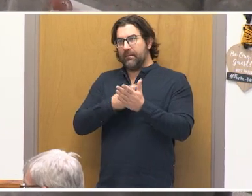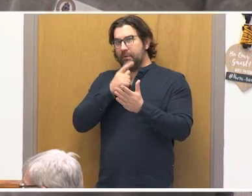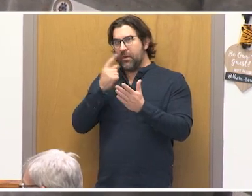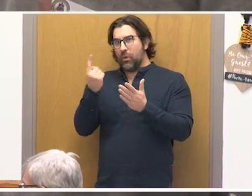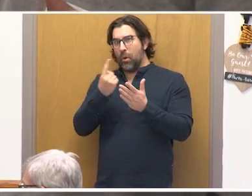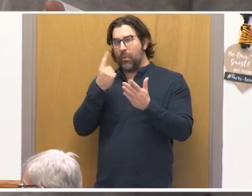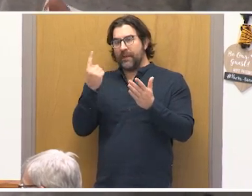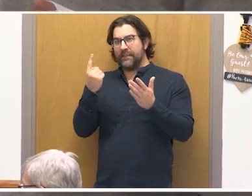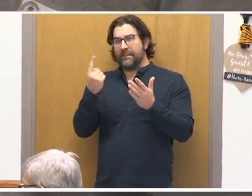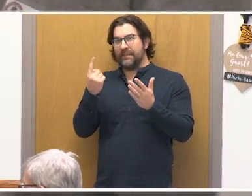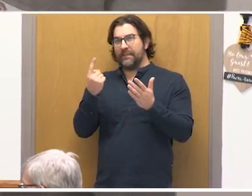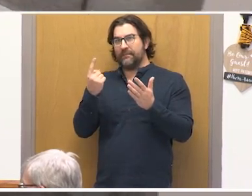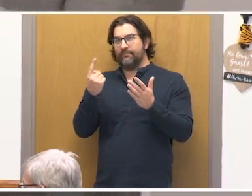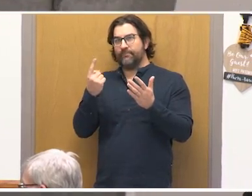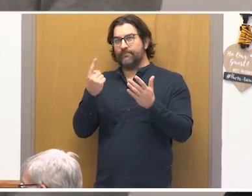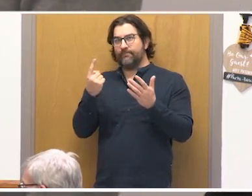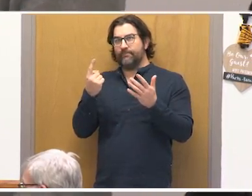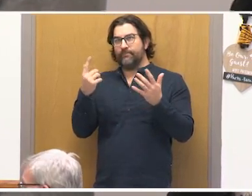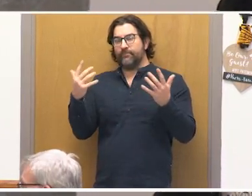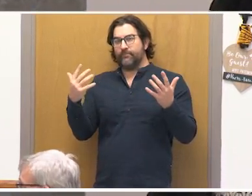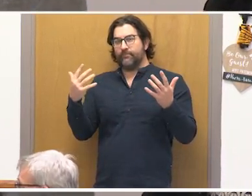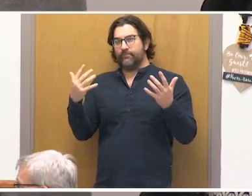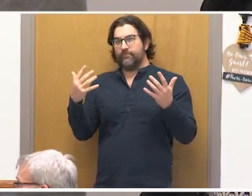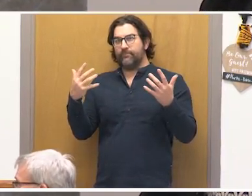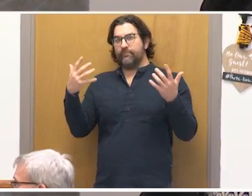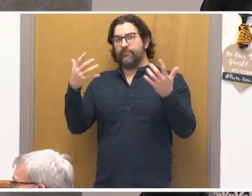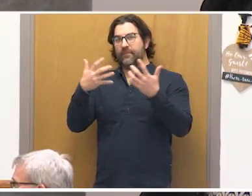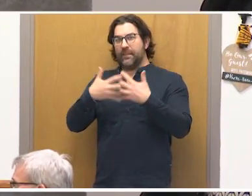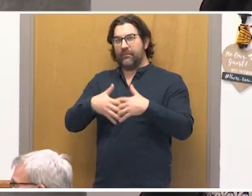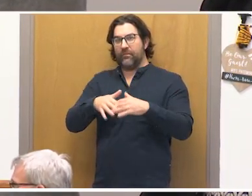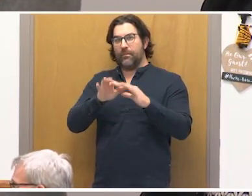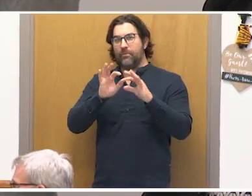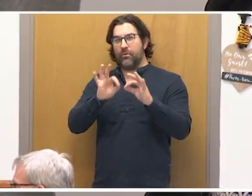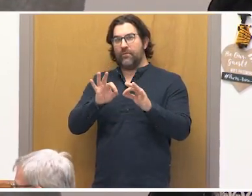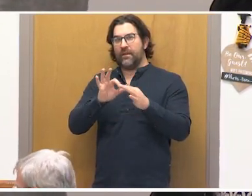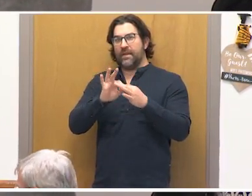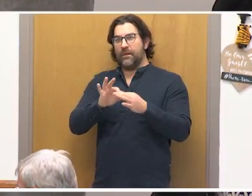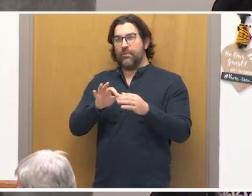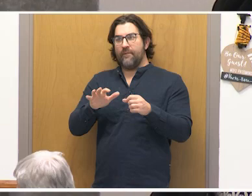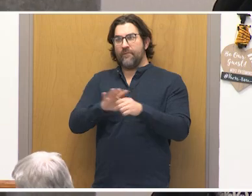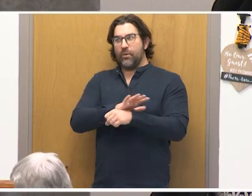add up to what is the fully desired